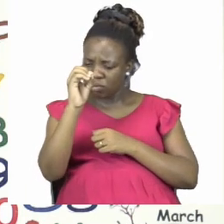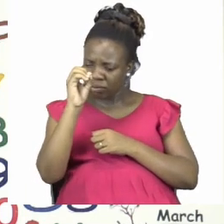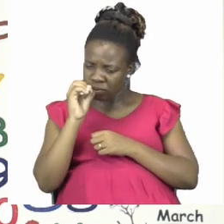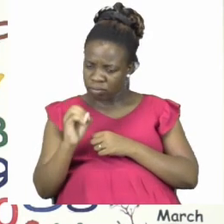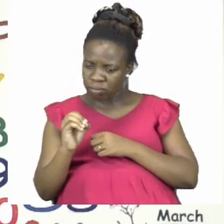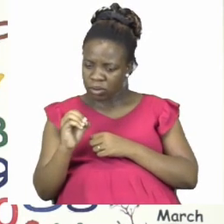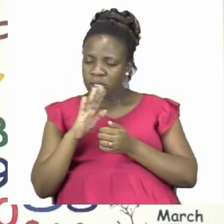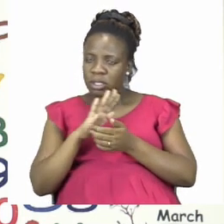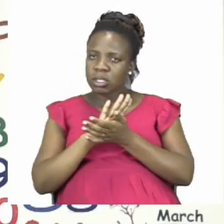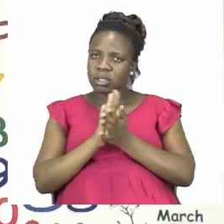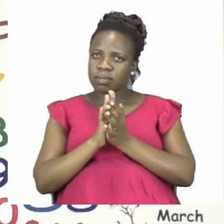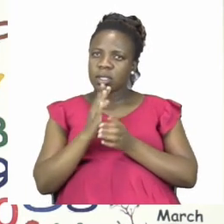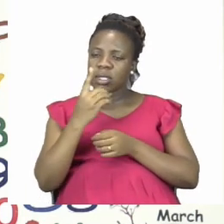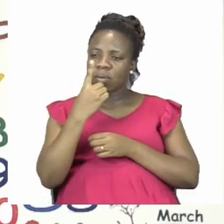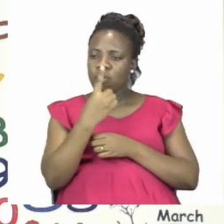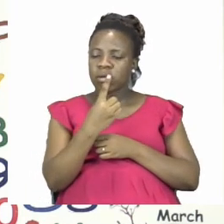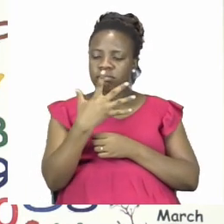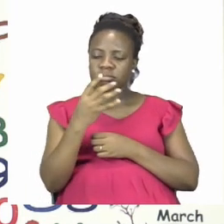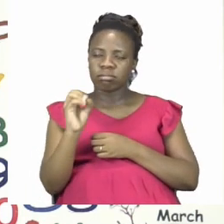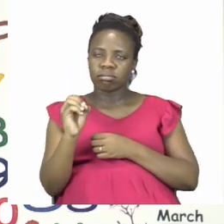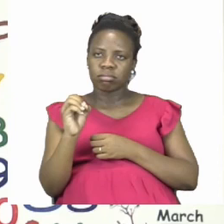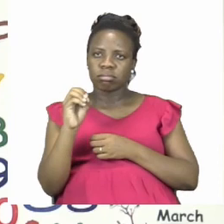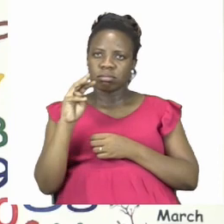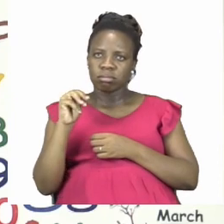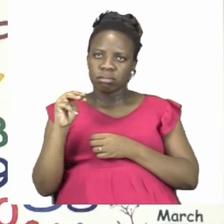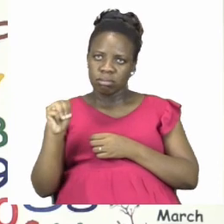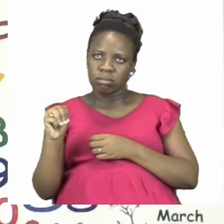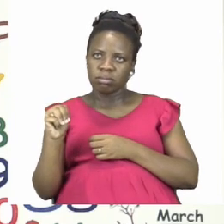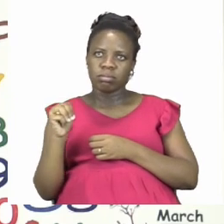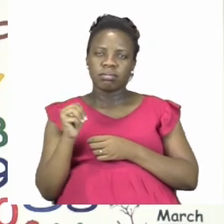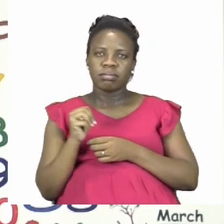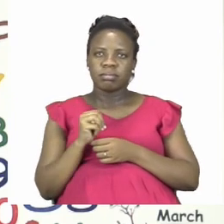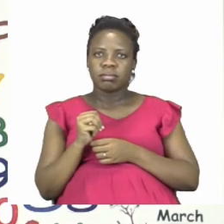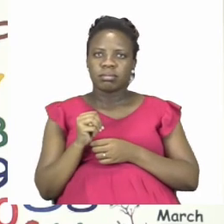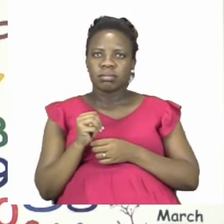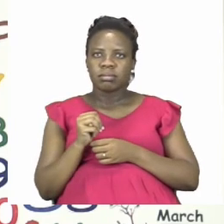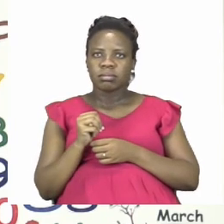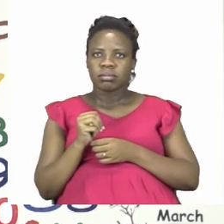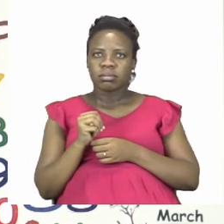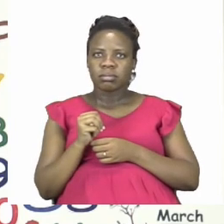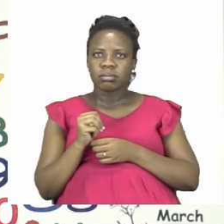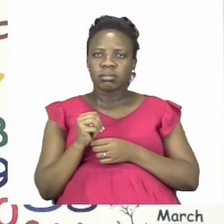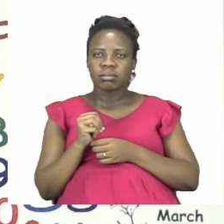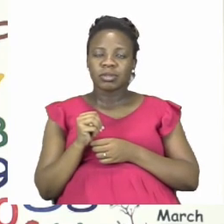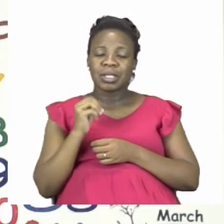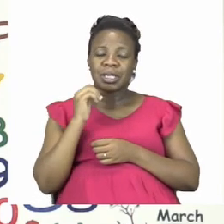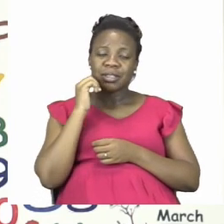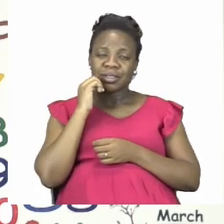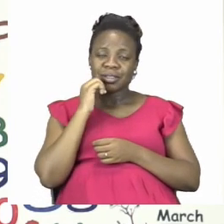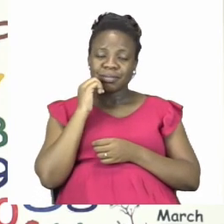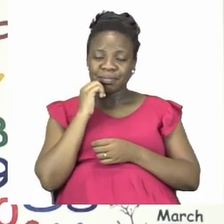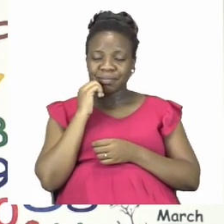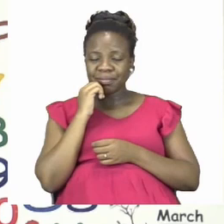our 0 from the milliliters. Millimeters. I keep saying milliliters. Silly